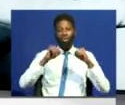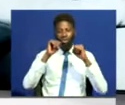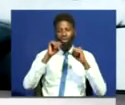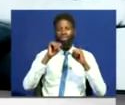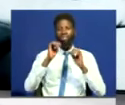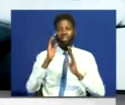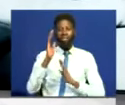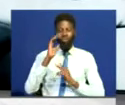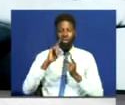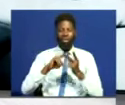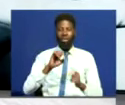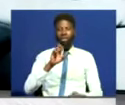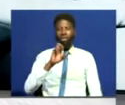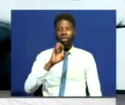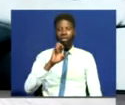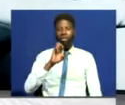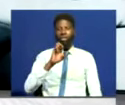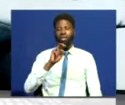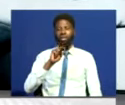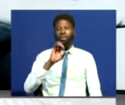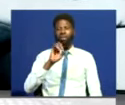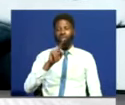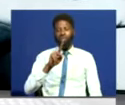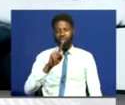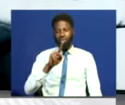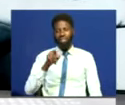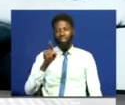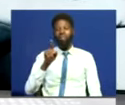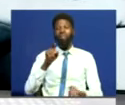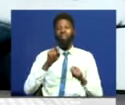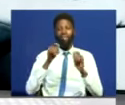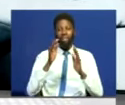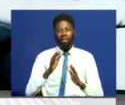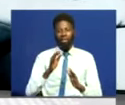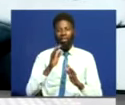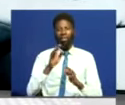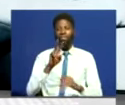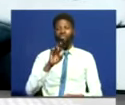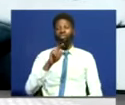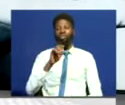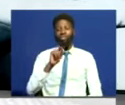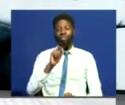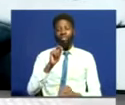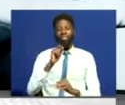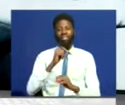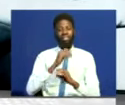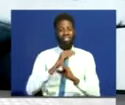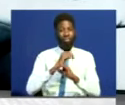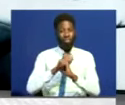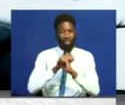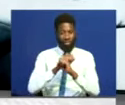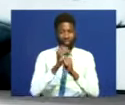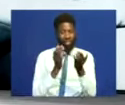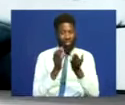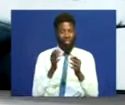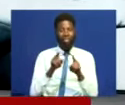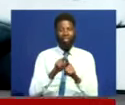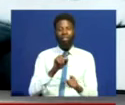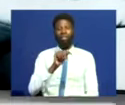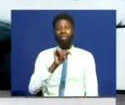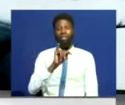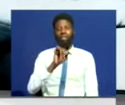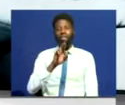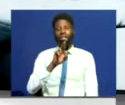Makanga, and of course, he is the Managing Director, Victory Protective Services Africa. We do have an Airbnb representative, that is Amanda Kimani,